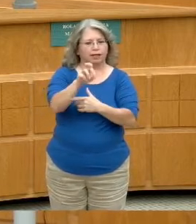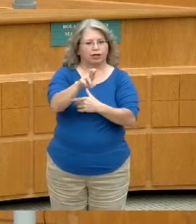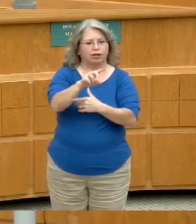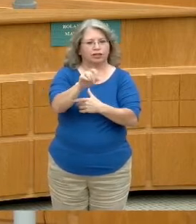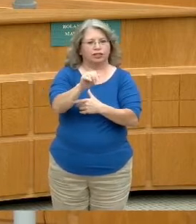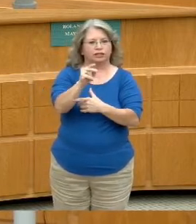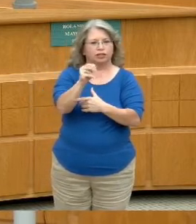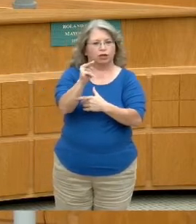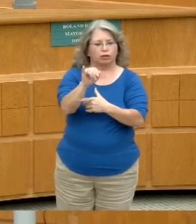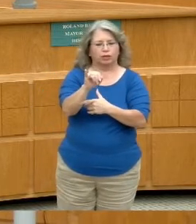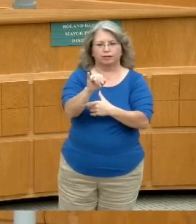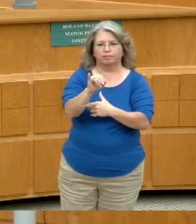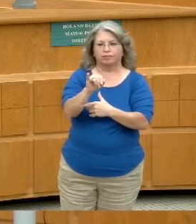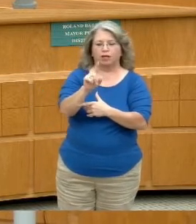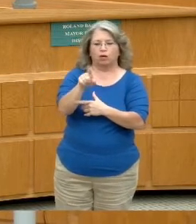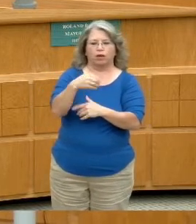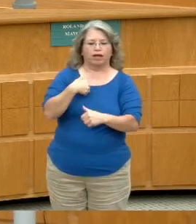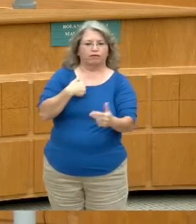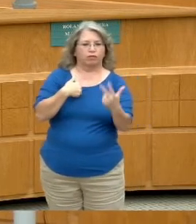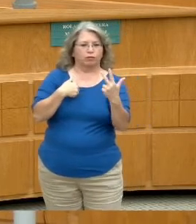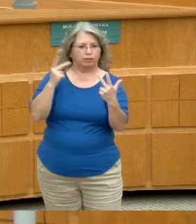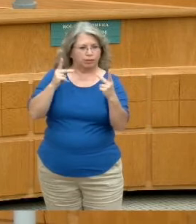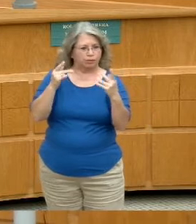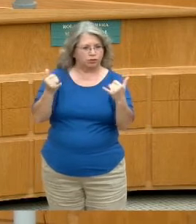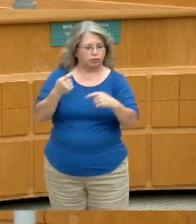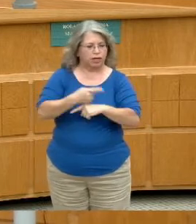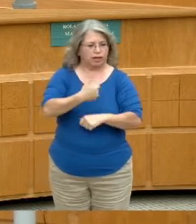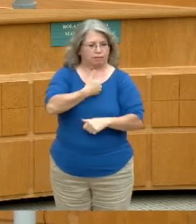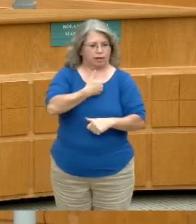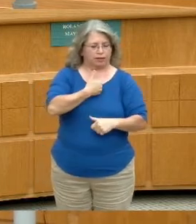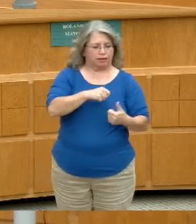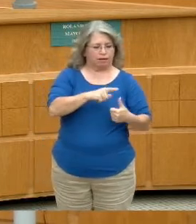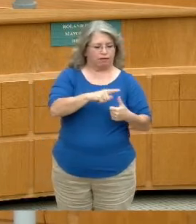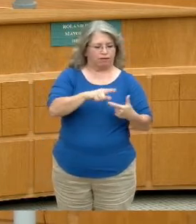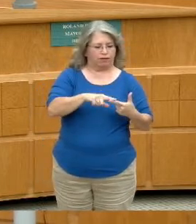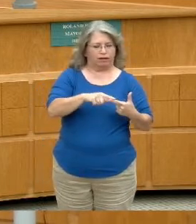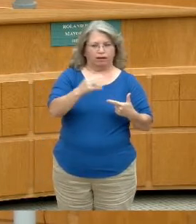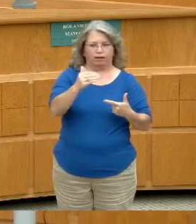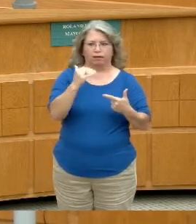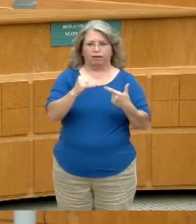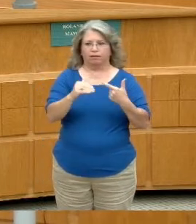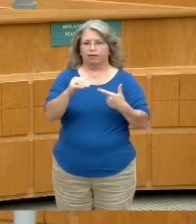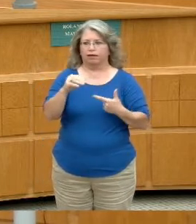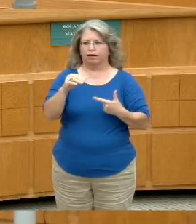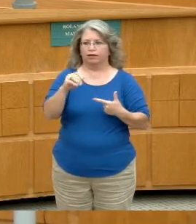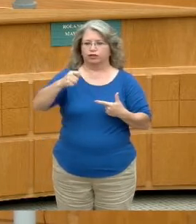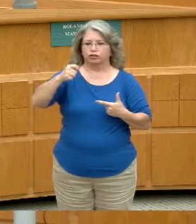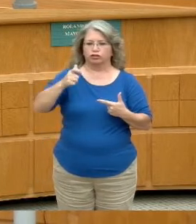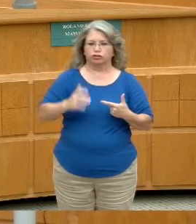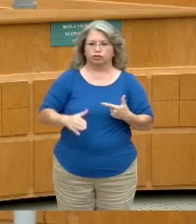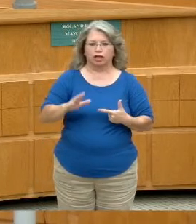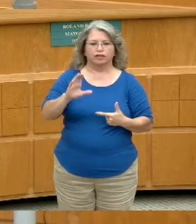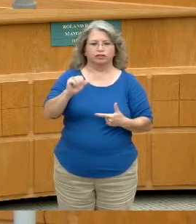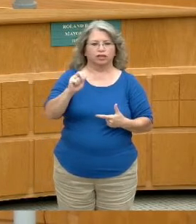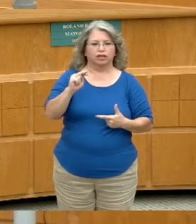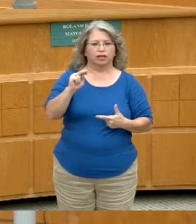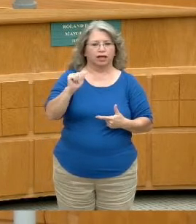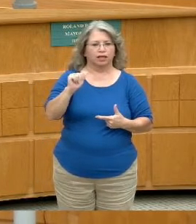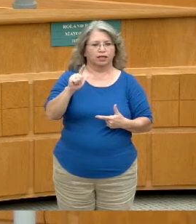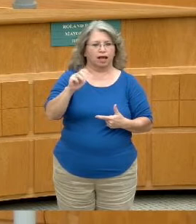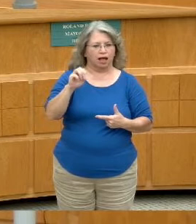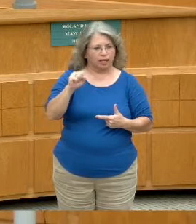We have three presenters today. Will be myself, followed by Judge Barbara Canales, who's here with us, and